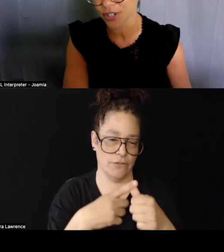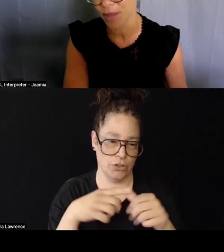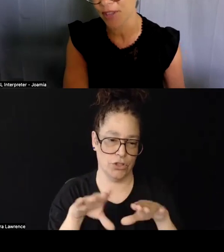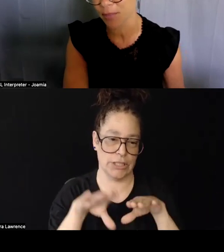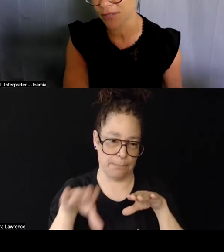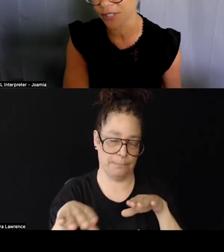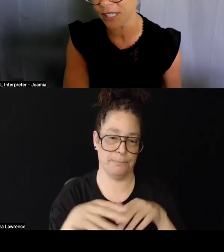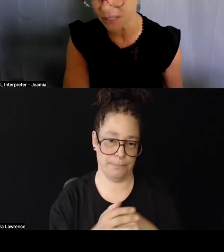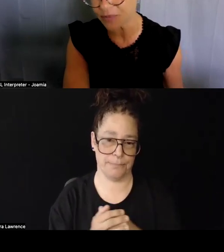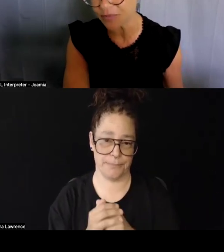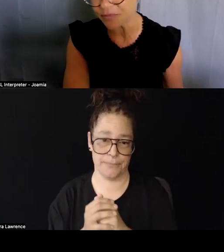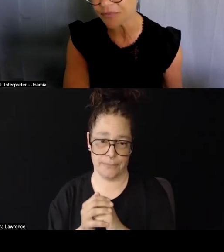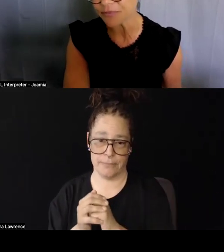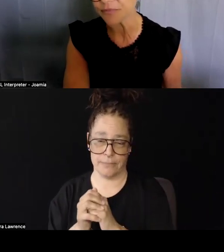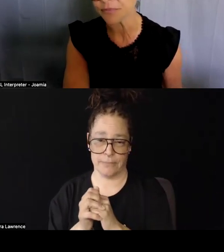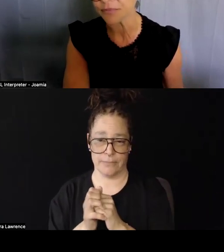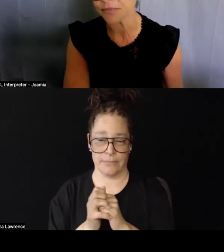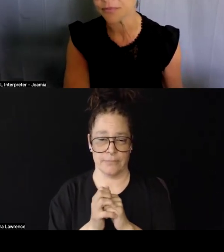the first step that I'm offering.